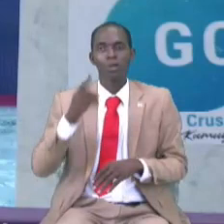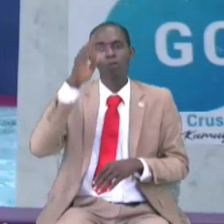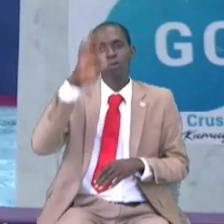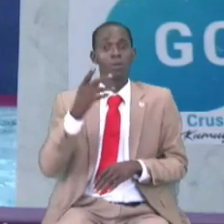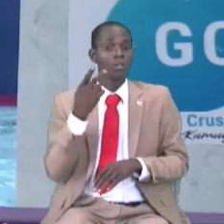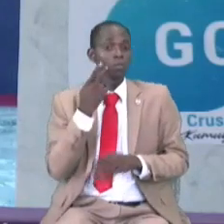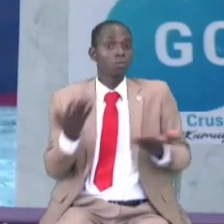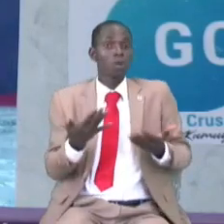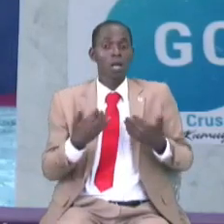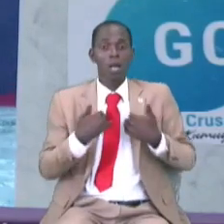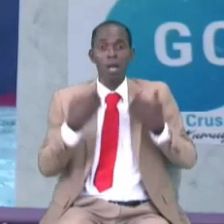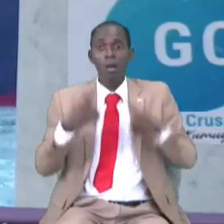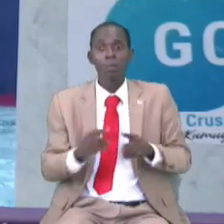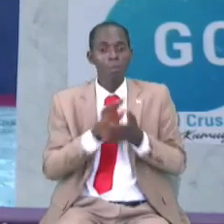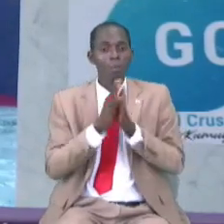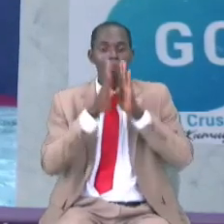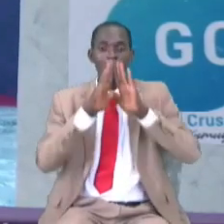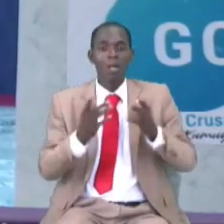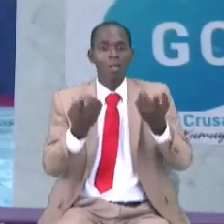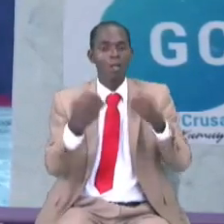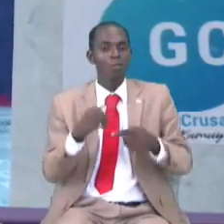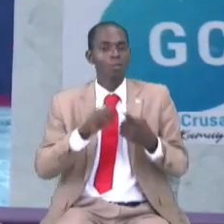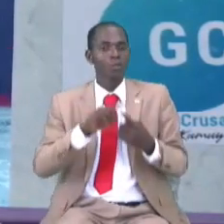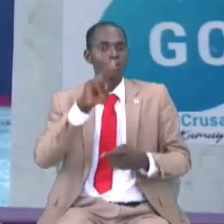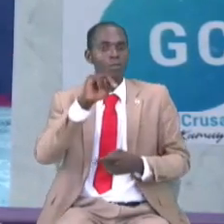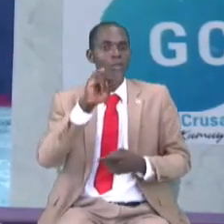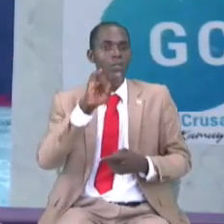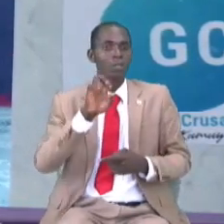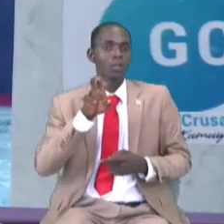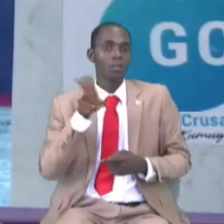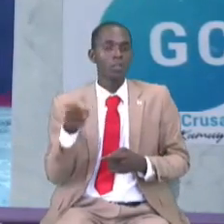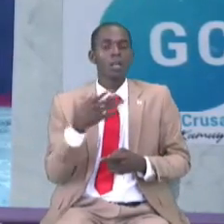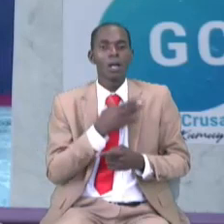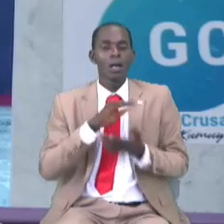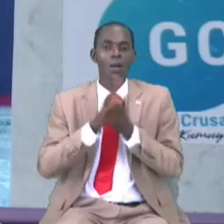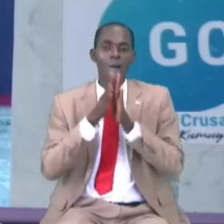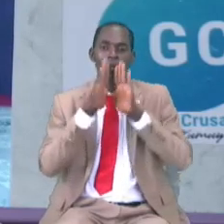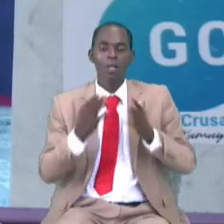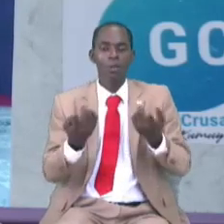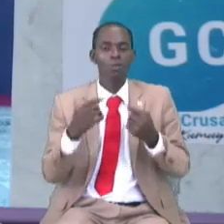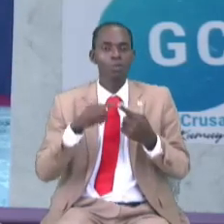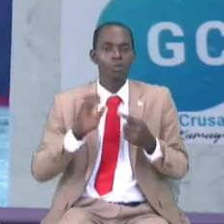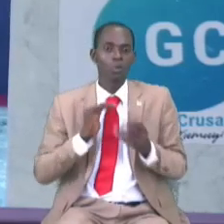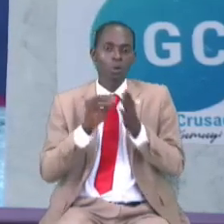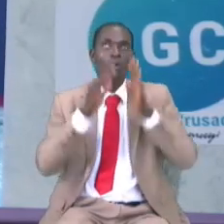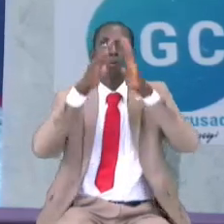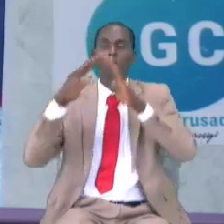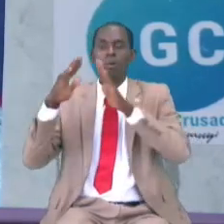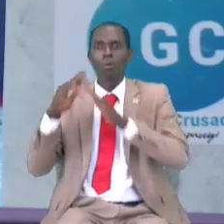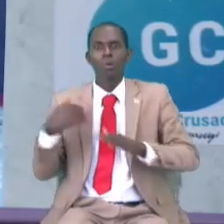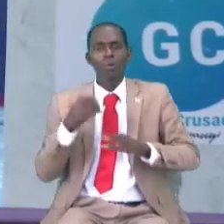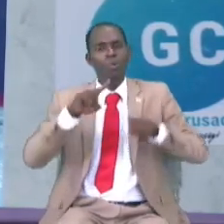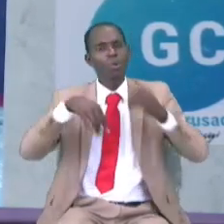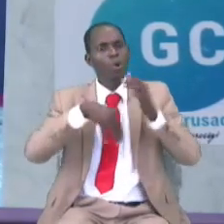has come to our community. So we'll go out and declare the word of God passionately,